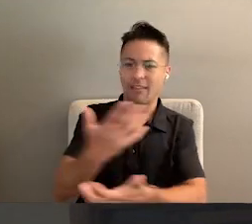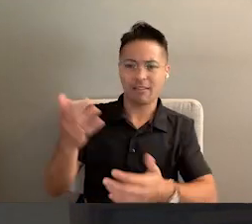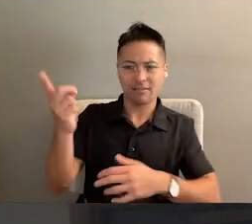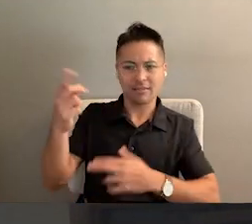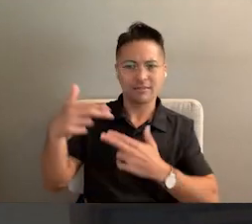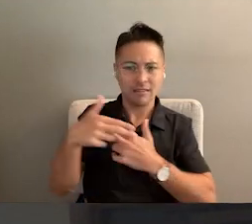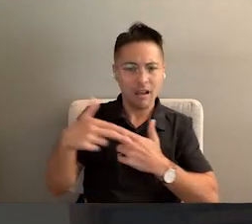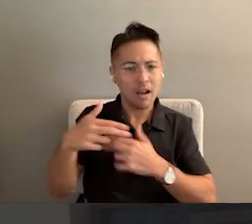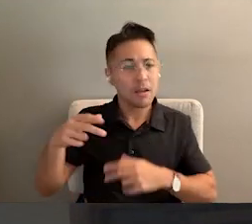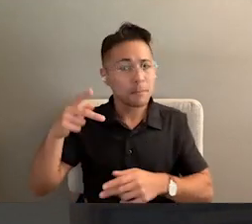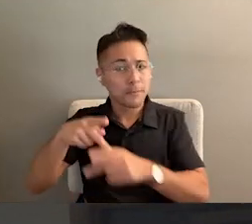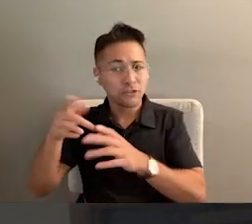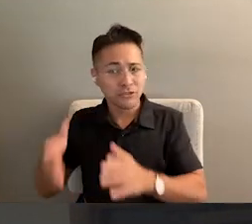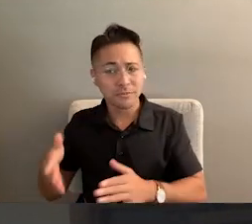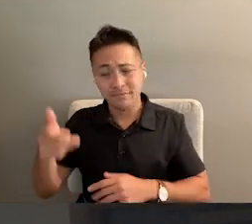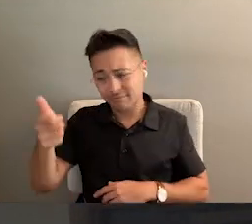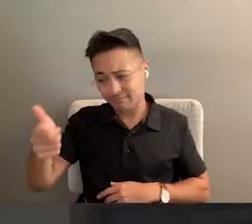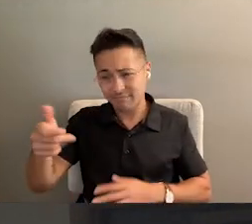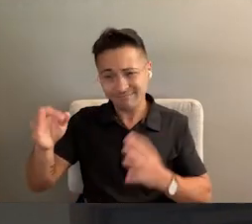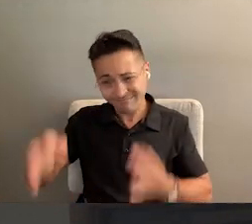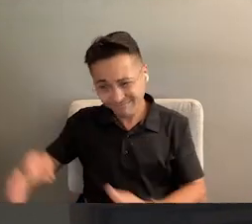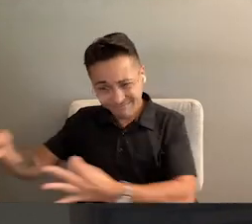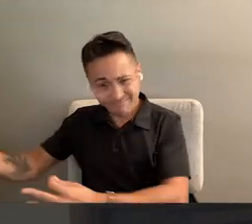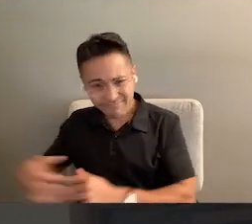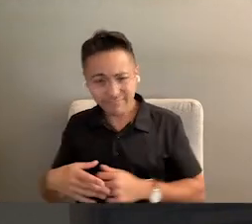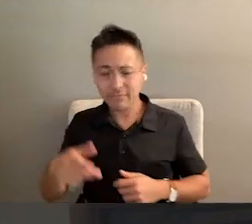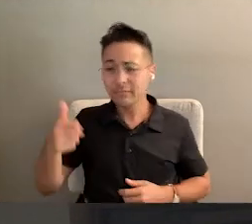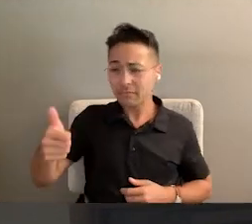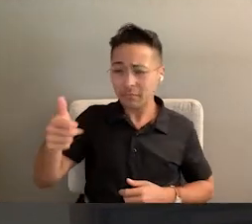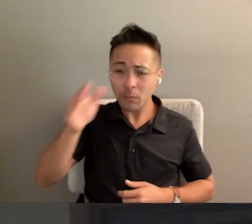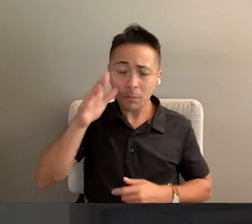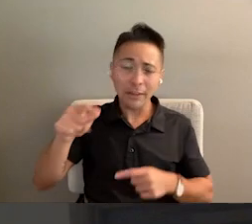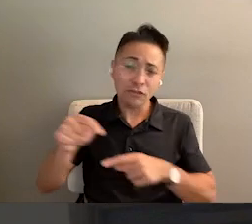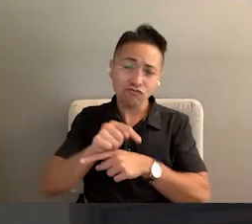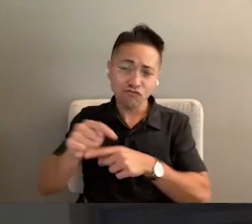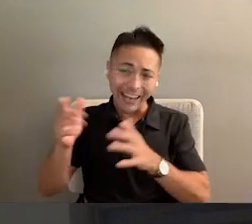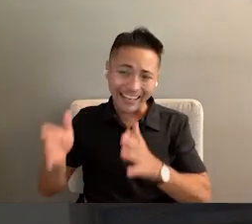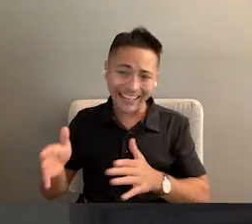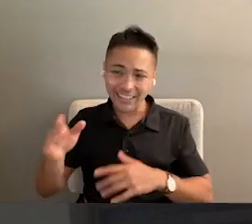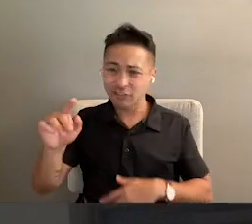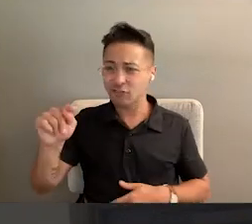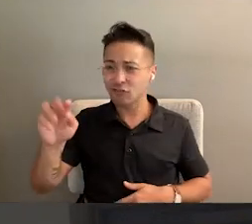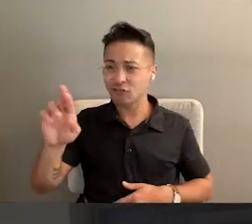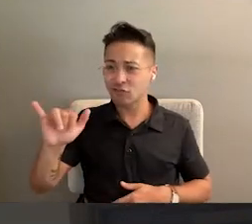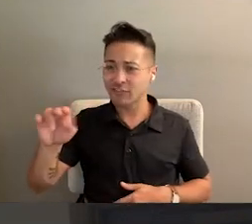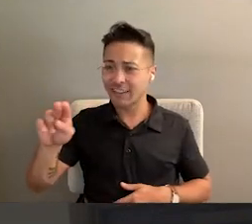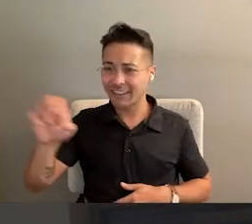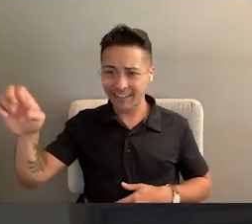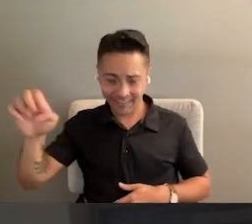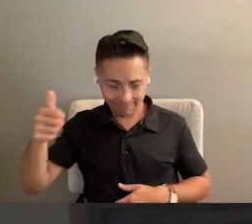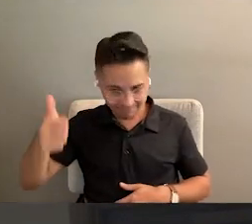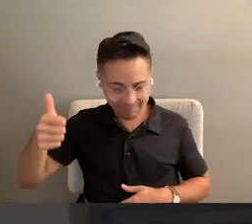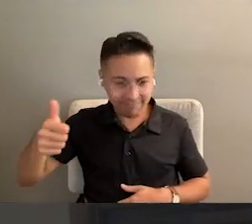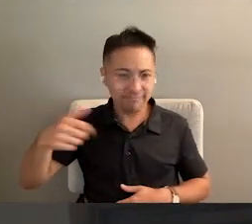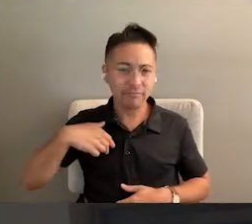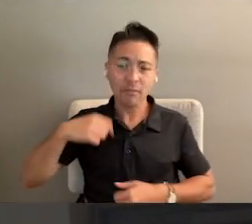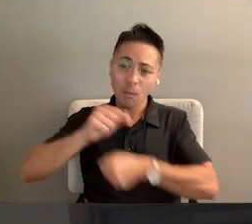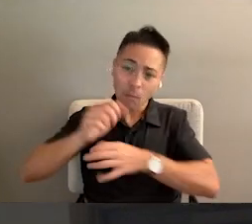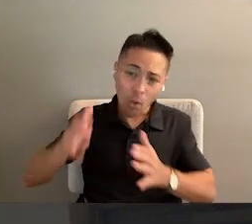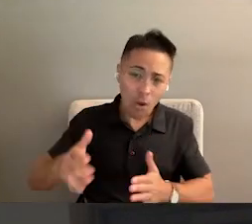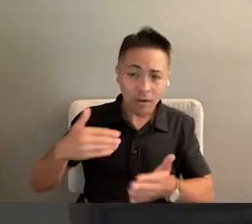I think I've mentioned everything on this slide too. The participant is the decision maker. They're the person who's going to be the